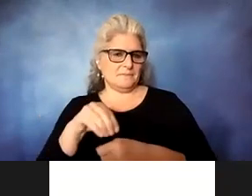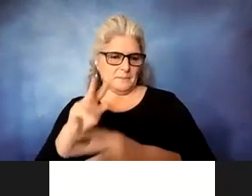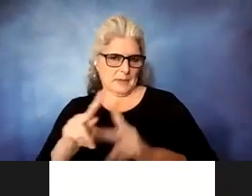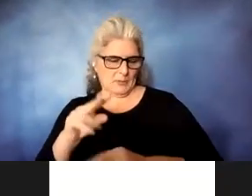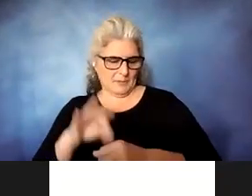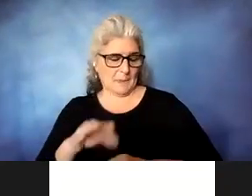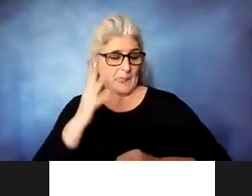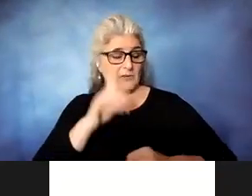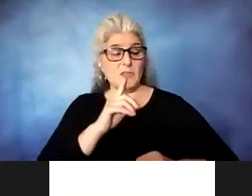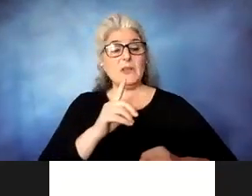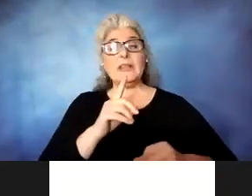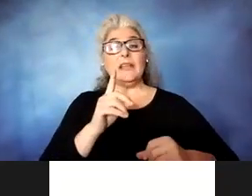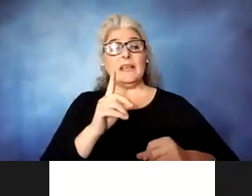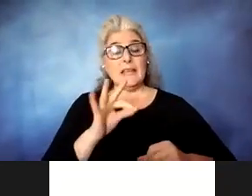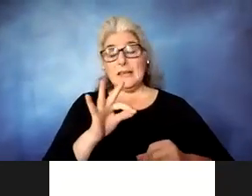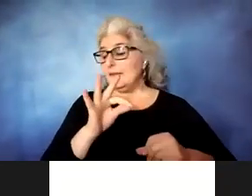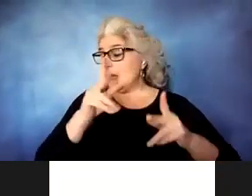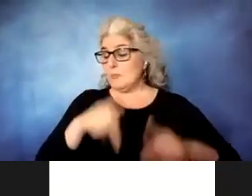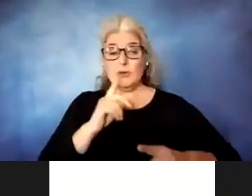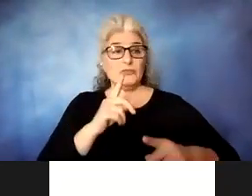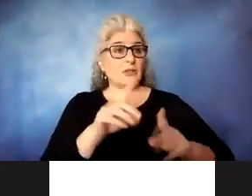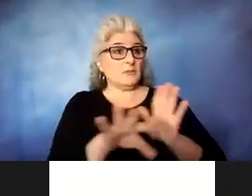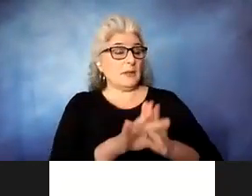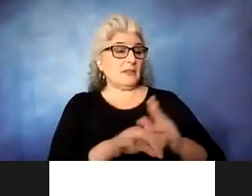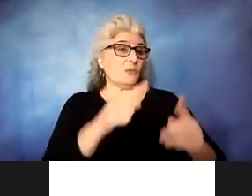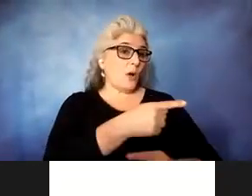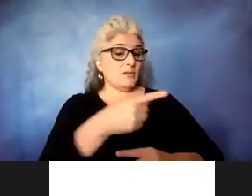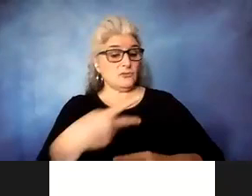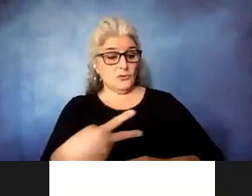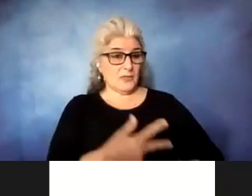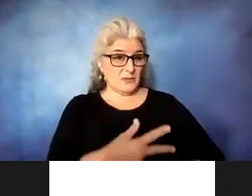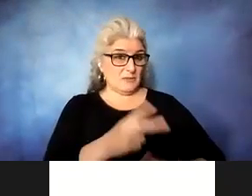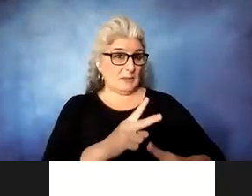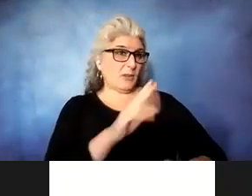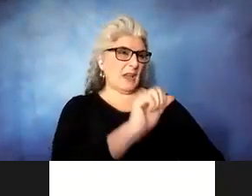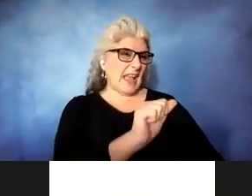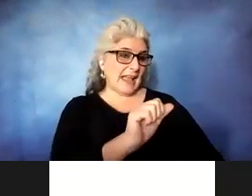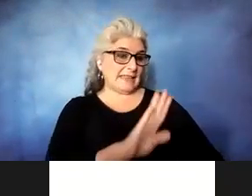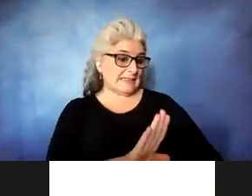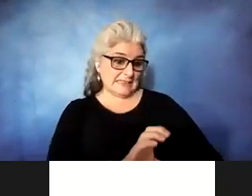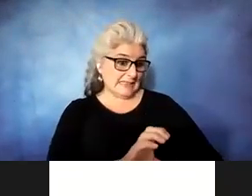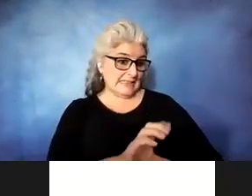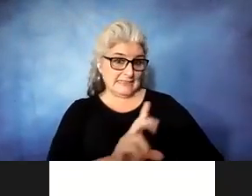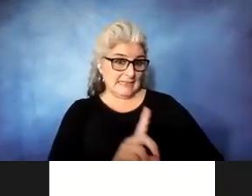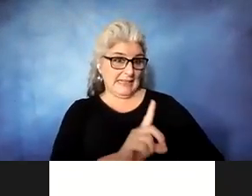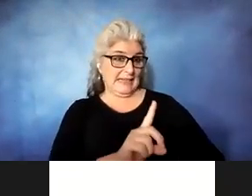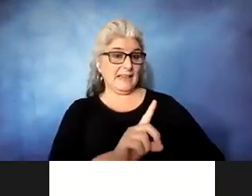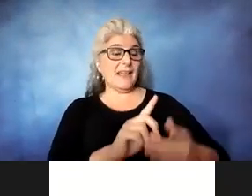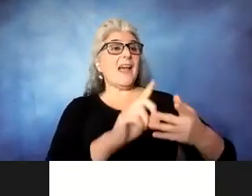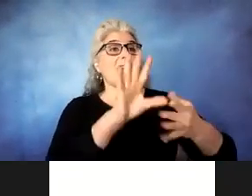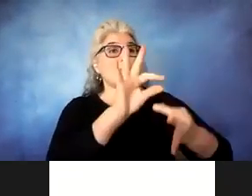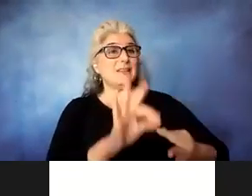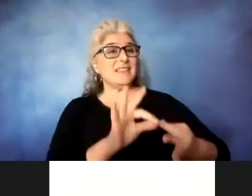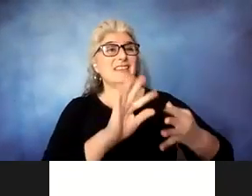exhausted when all candidates a voter ranked have lost. So you want to rank as many candidates as possible to reduce the odds